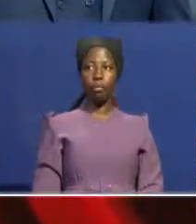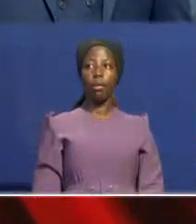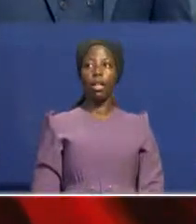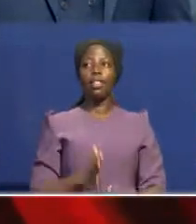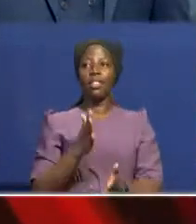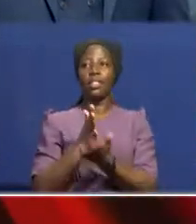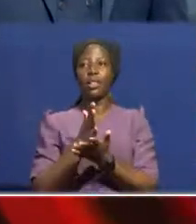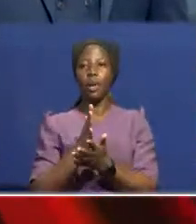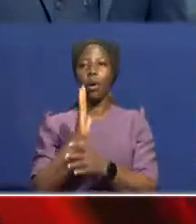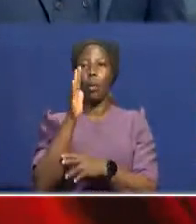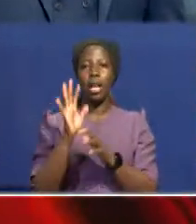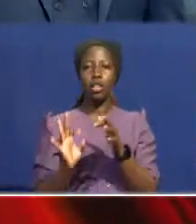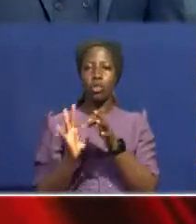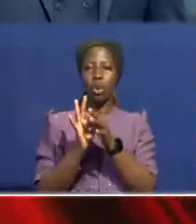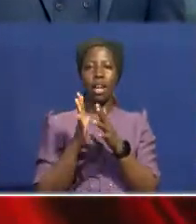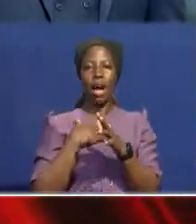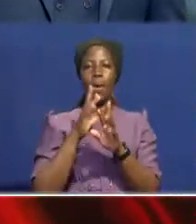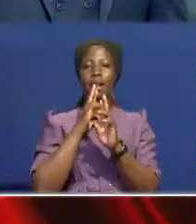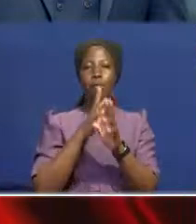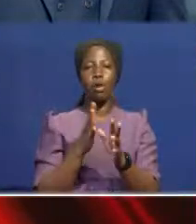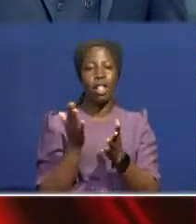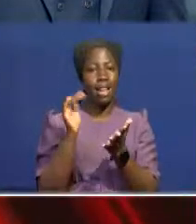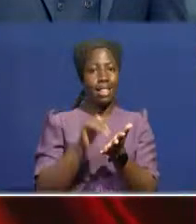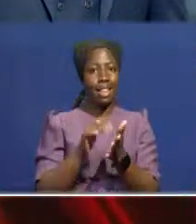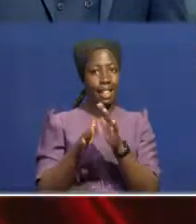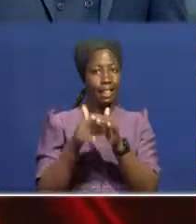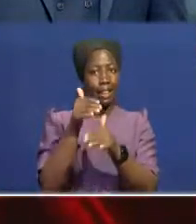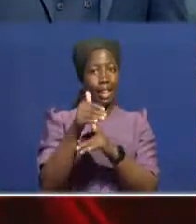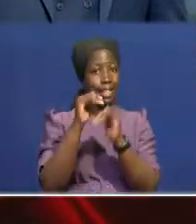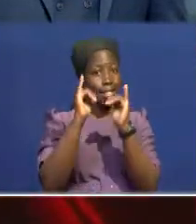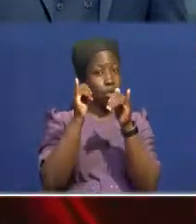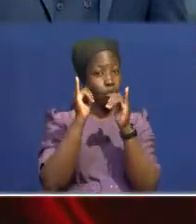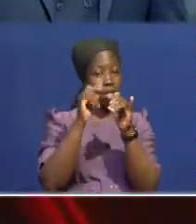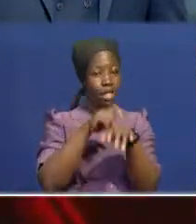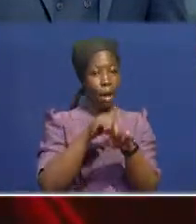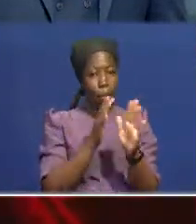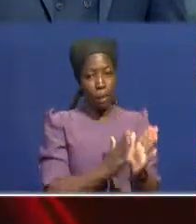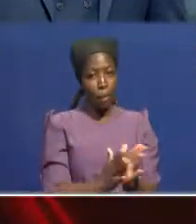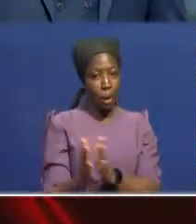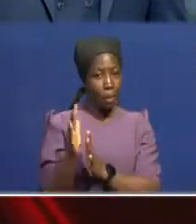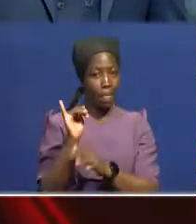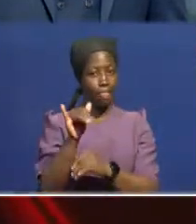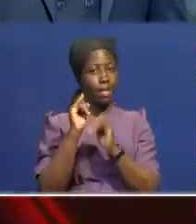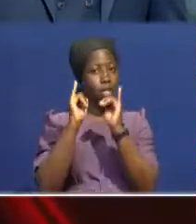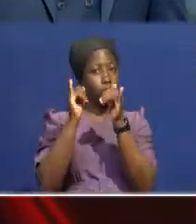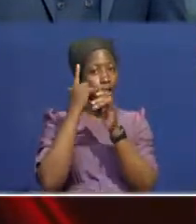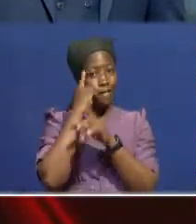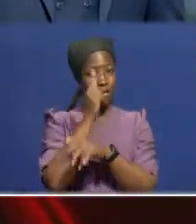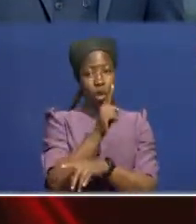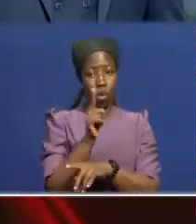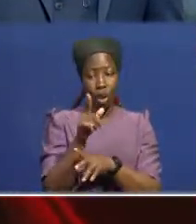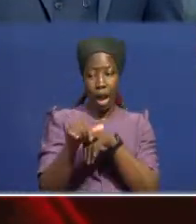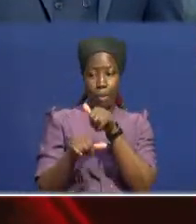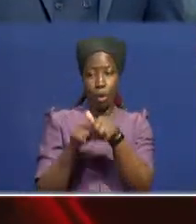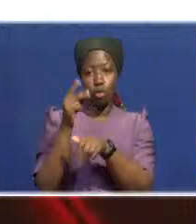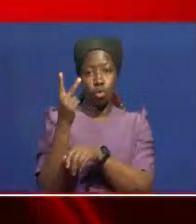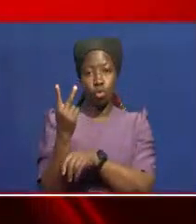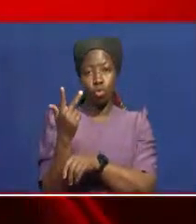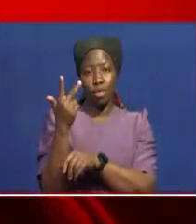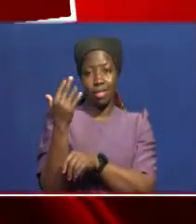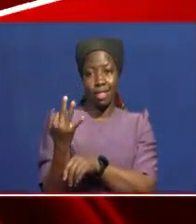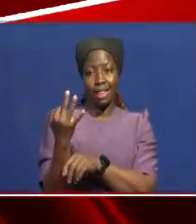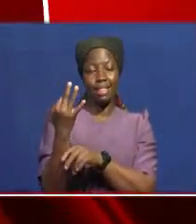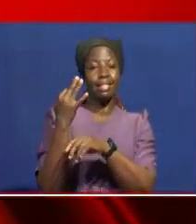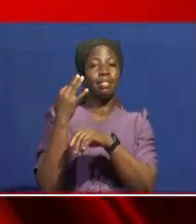And of course, we'll link up with our reporter once more, Simon Ochola, in our subsequent bulletins as he prepares that package for you in terms of the triple threat,